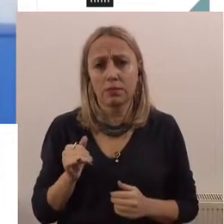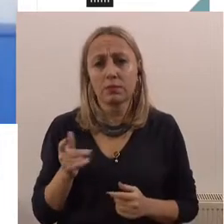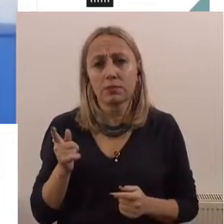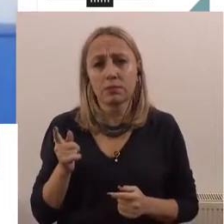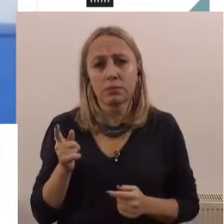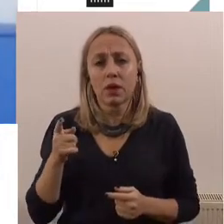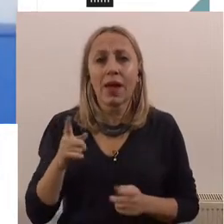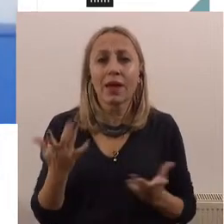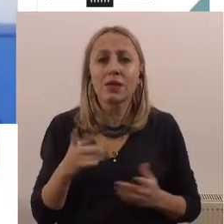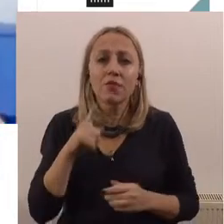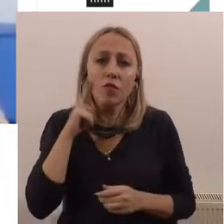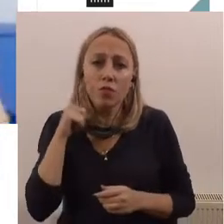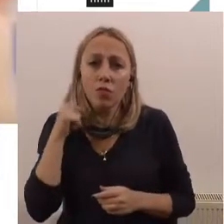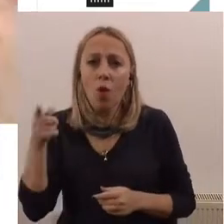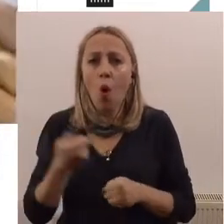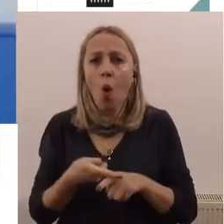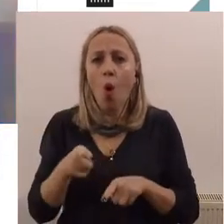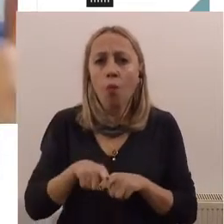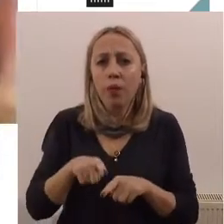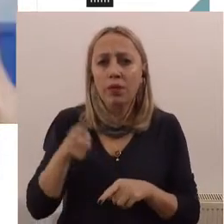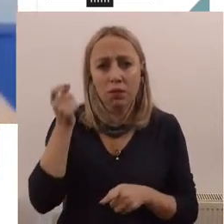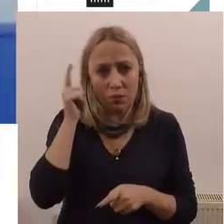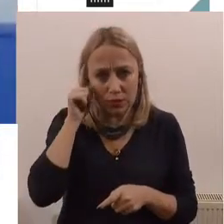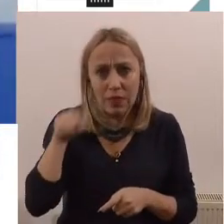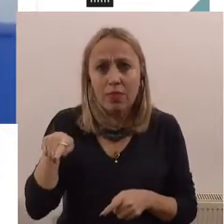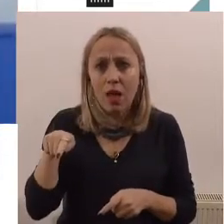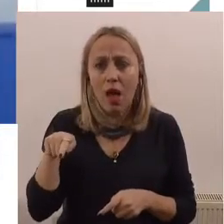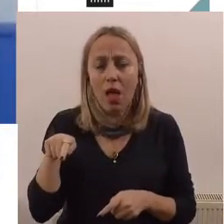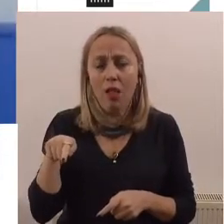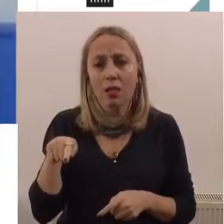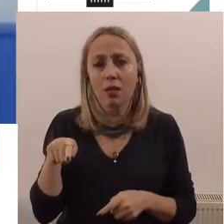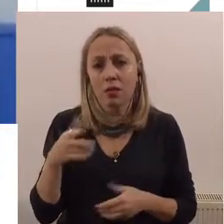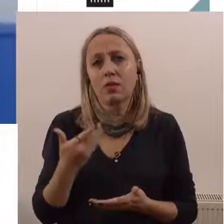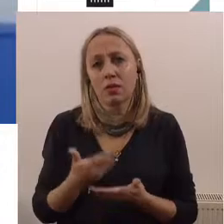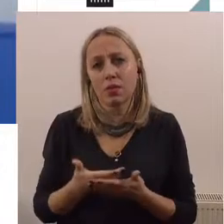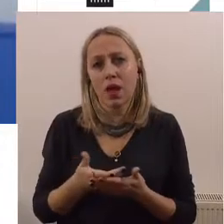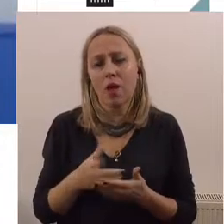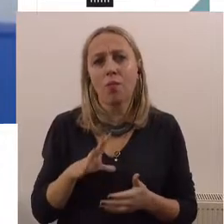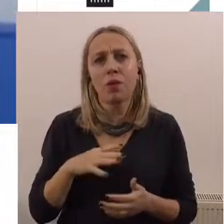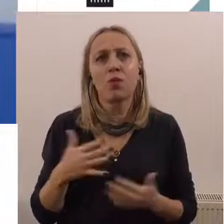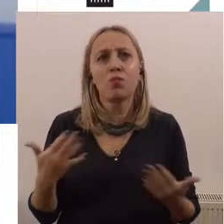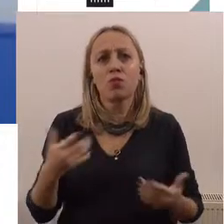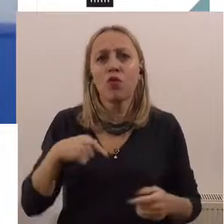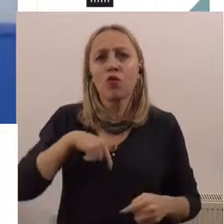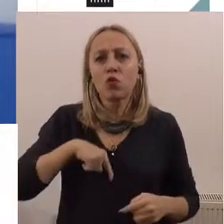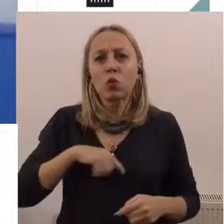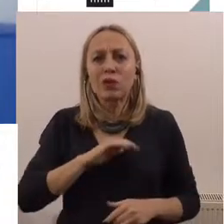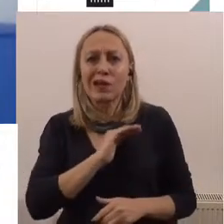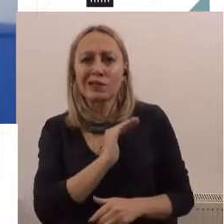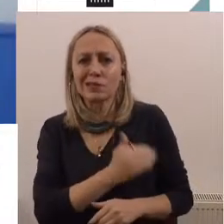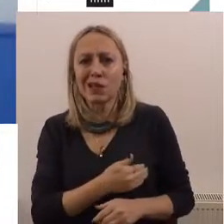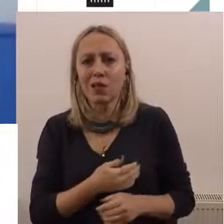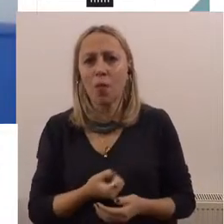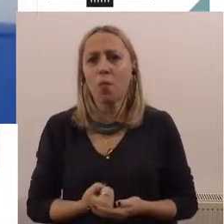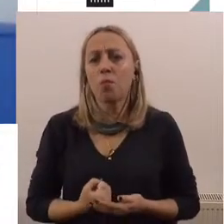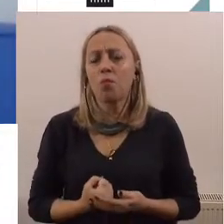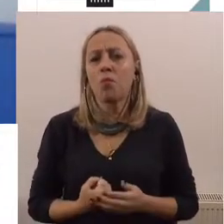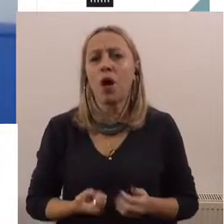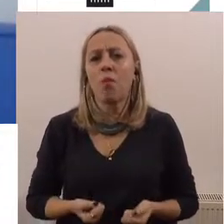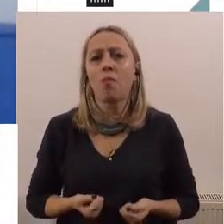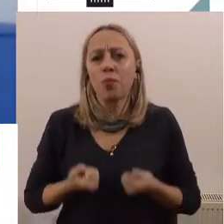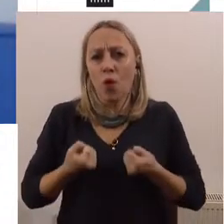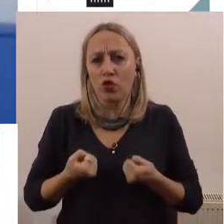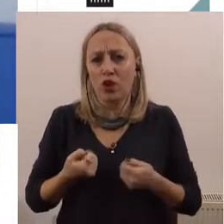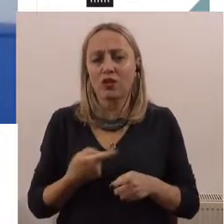And that would give, if he would have known when he was young, it would give him more self-power. So I think it's